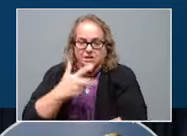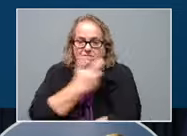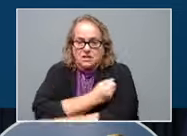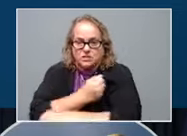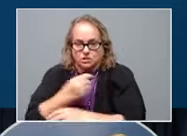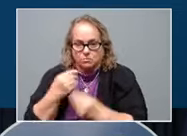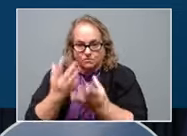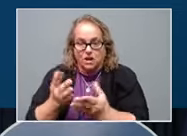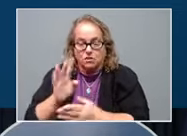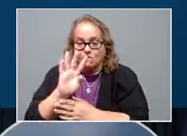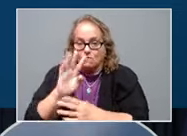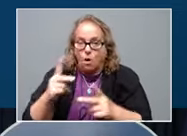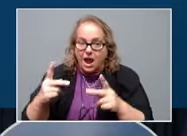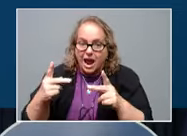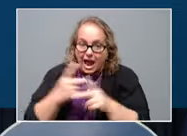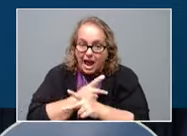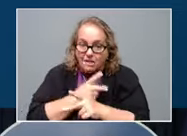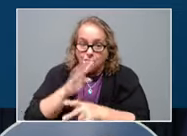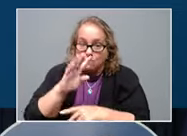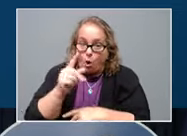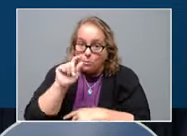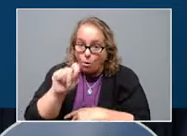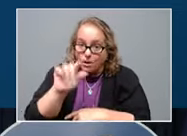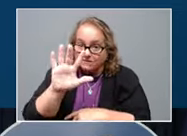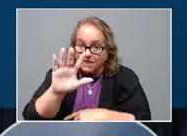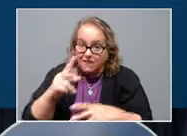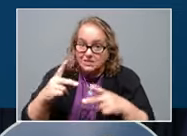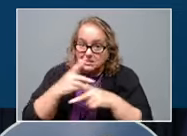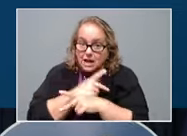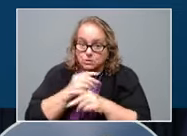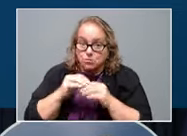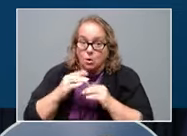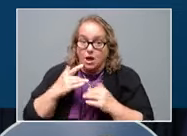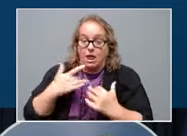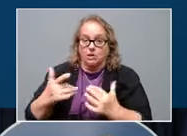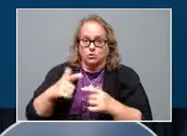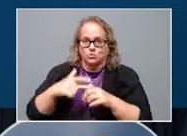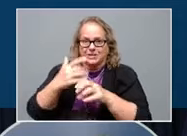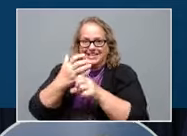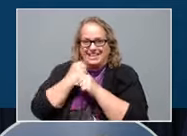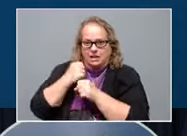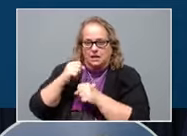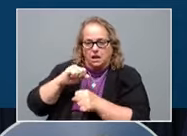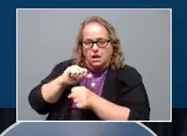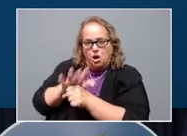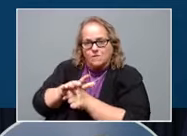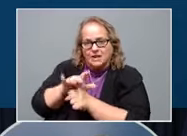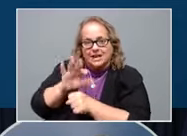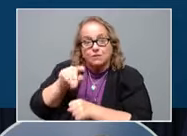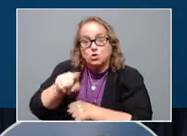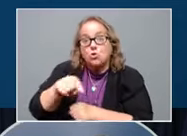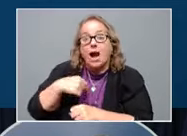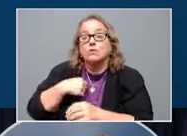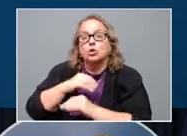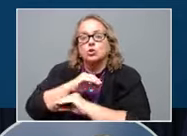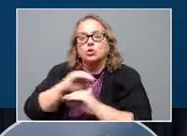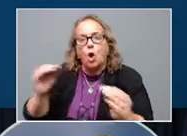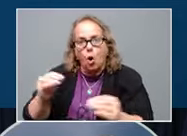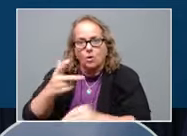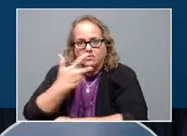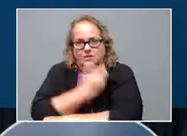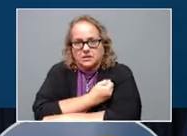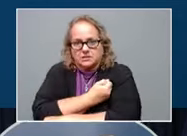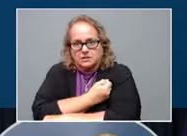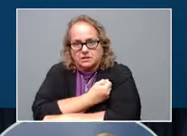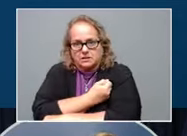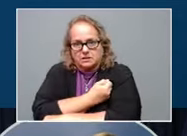4.5 times more likely to get a case of COVID if you are unvaccinated than if you are vaccinated.